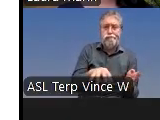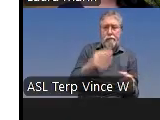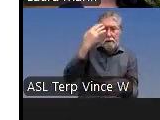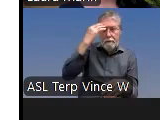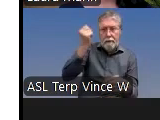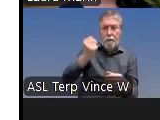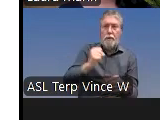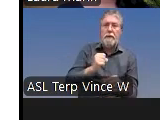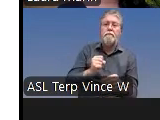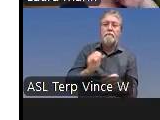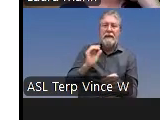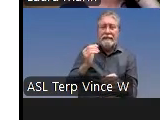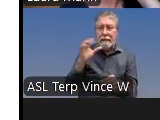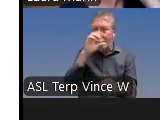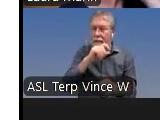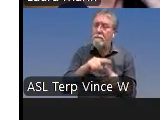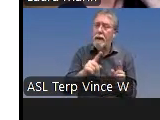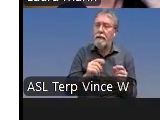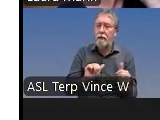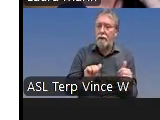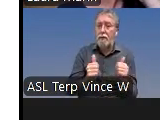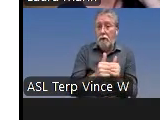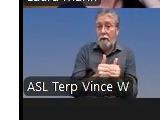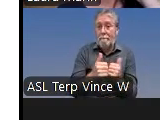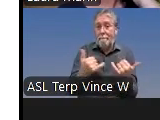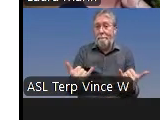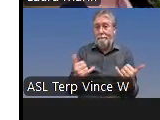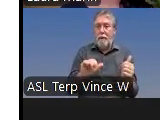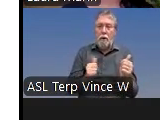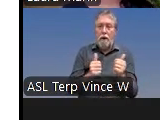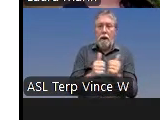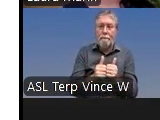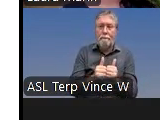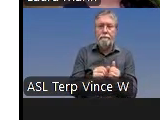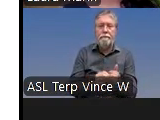was a gap maybe in the data record. We've been able to fill that.